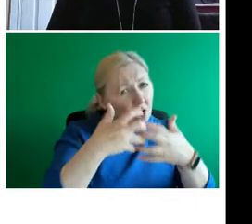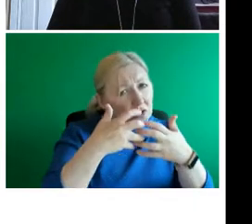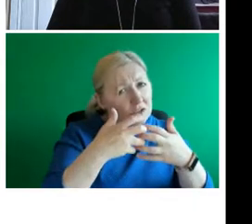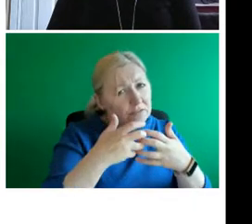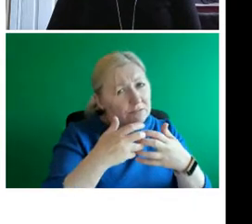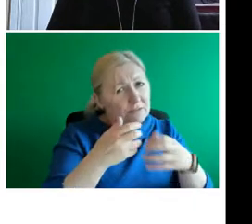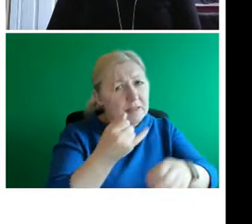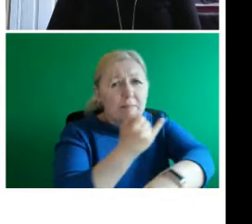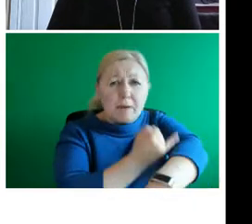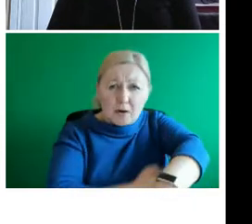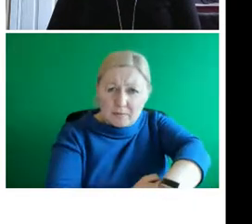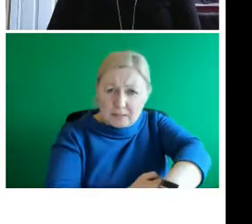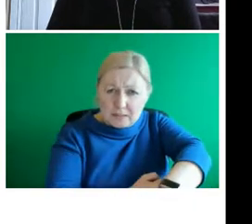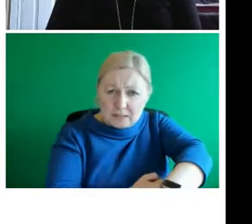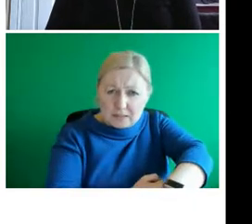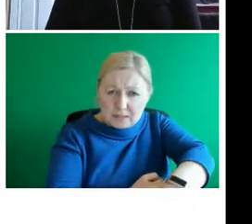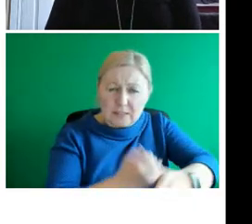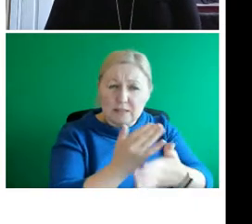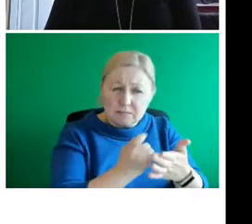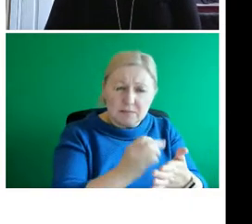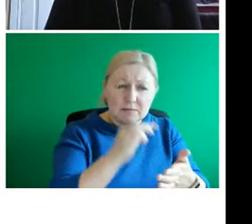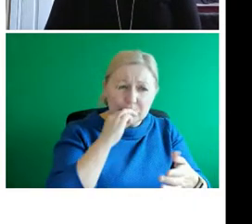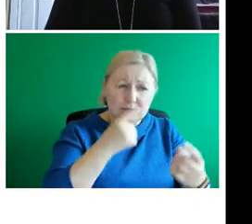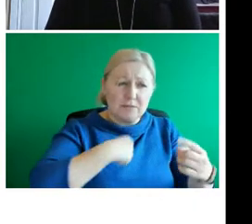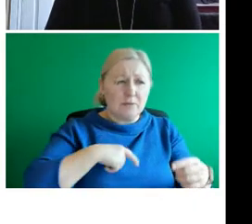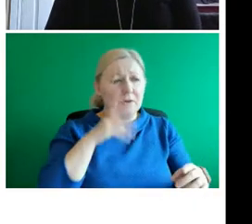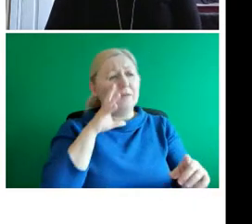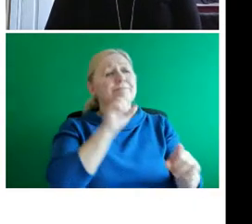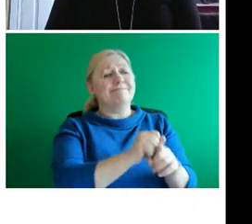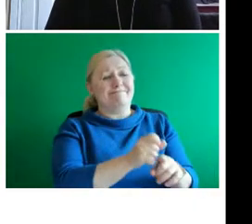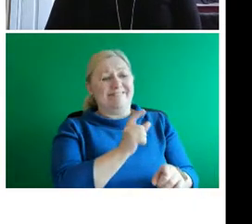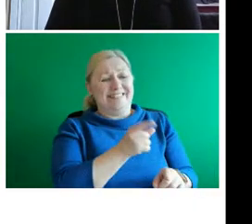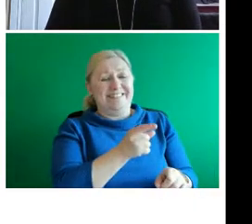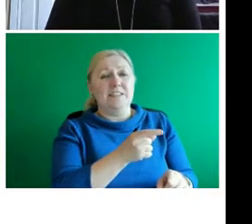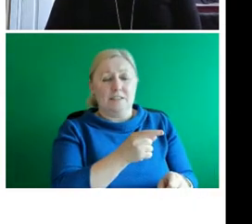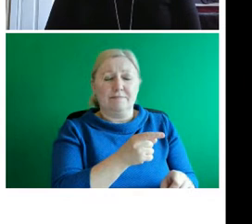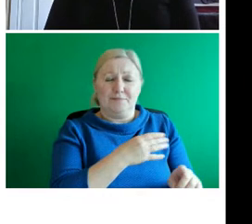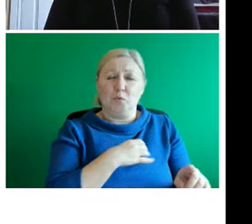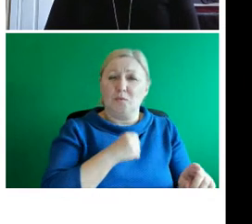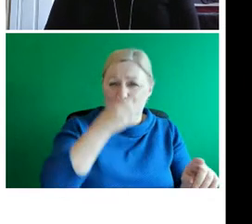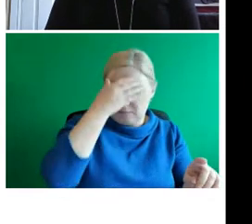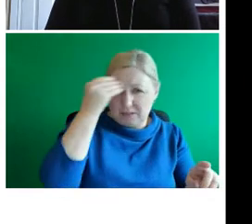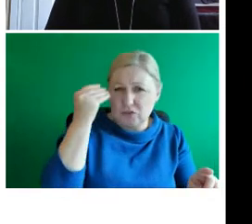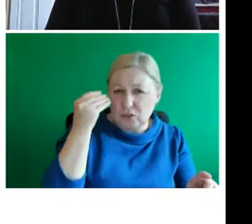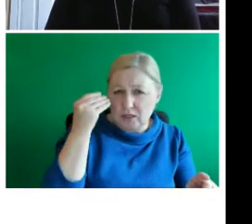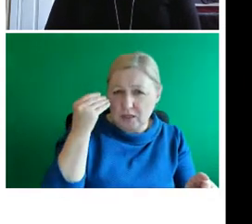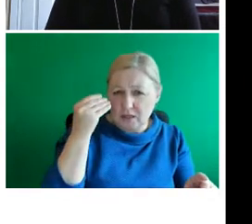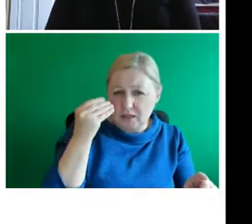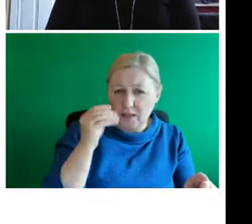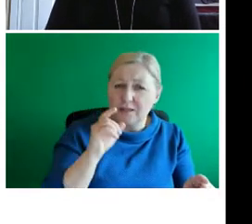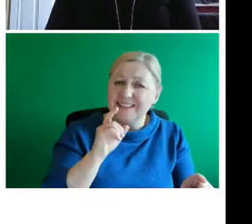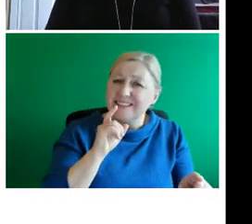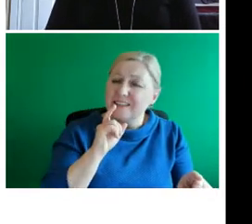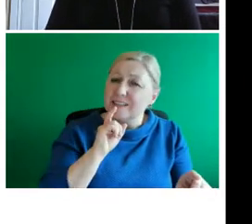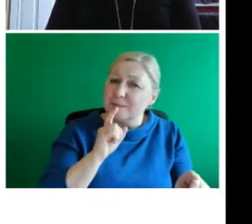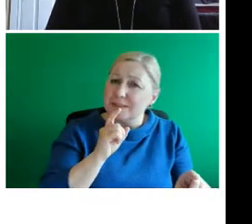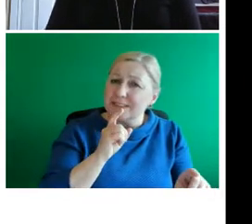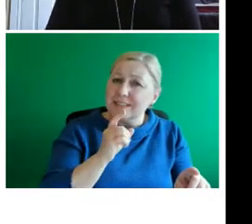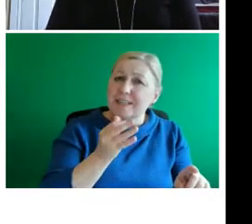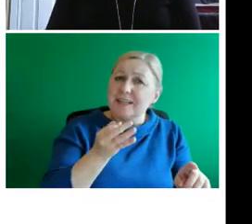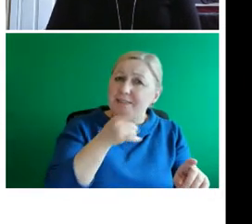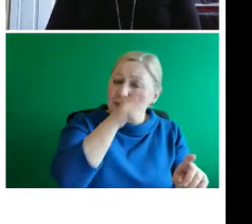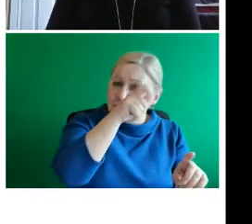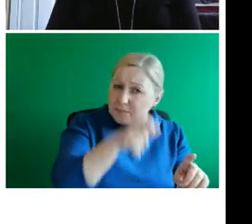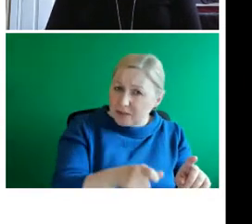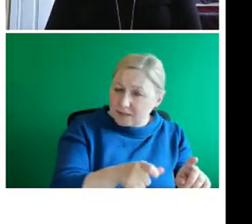making the diagnosis of dementia. Okay, so how does a person with dementia find themselves then in